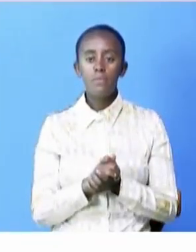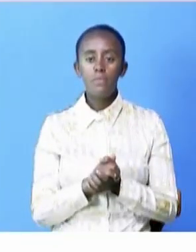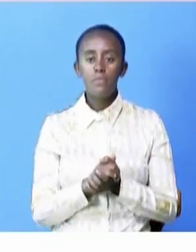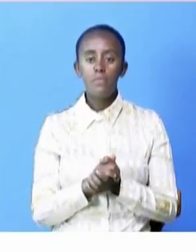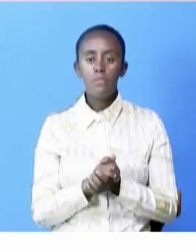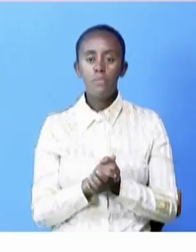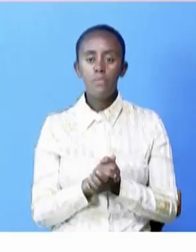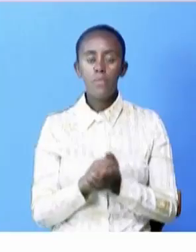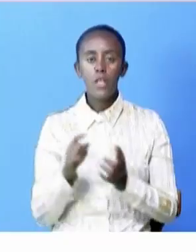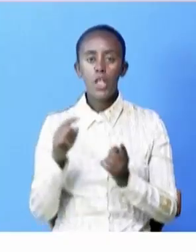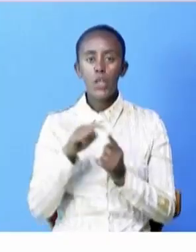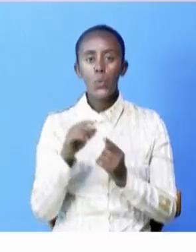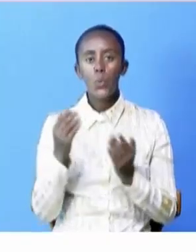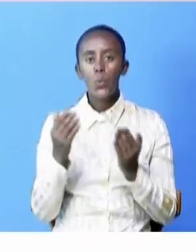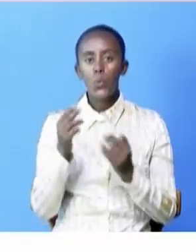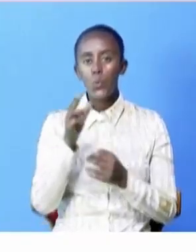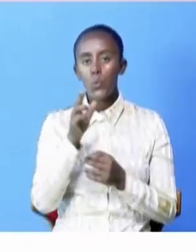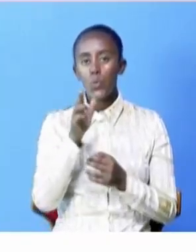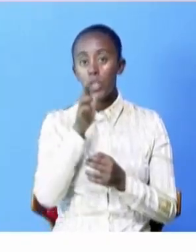to dinner,